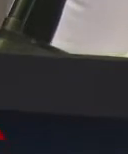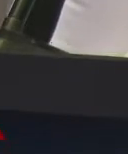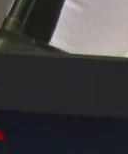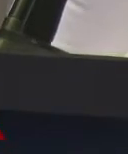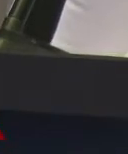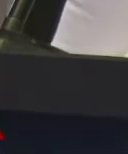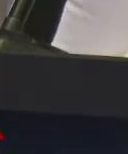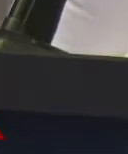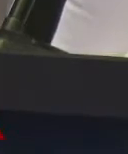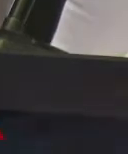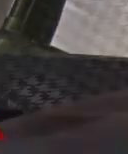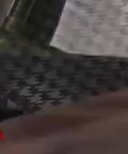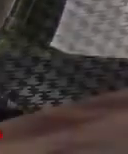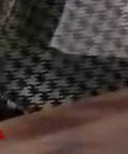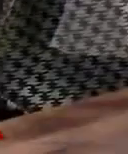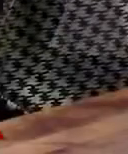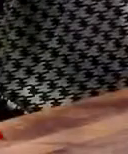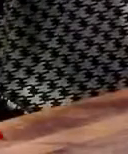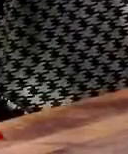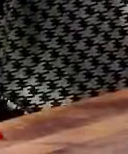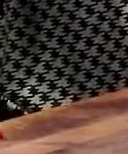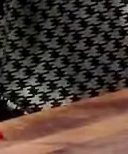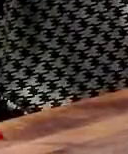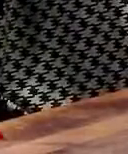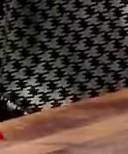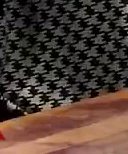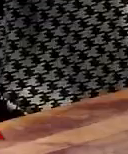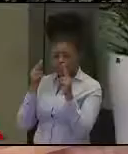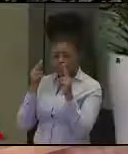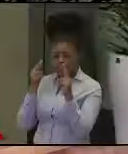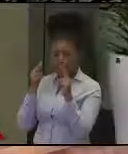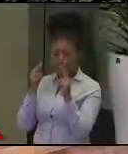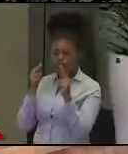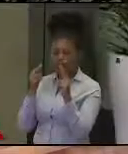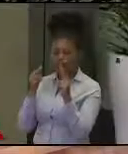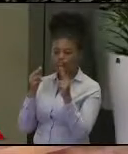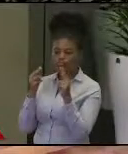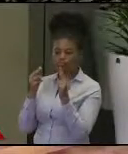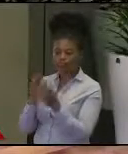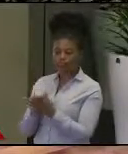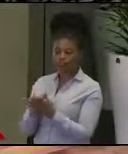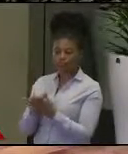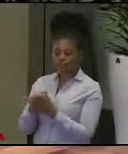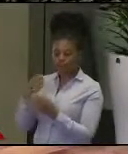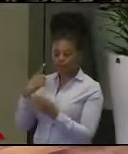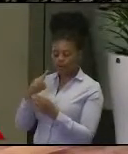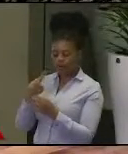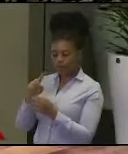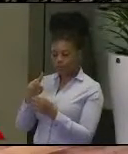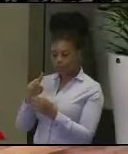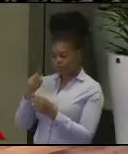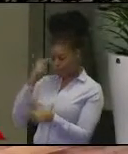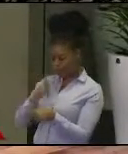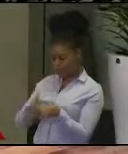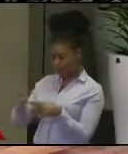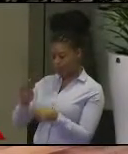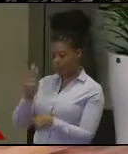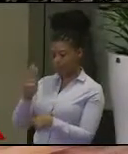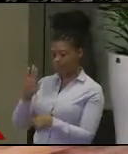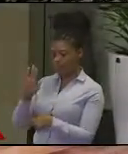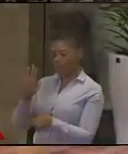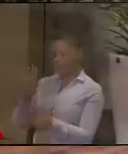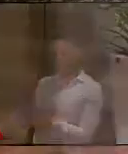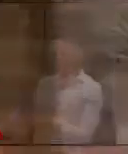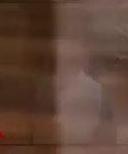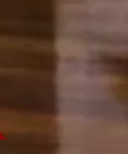department and interacting with the university under the species of Professor Mbanga, who's the chair for sustainable